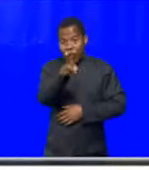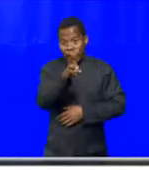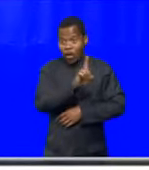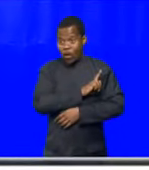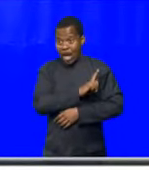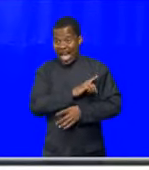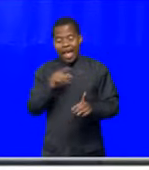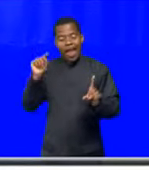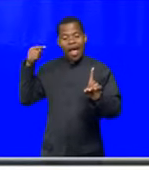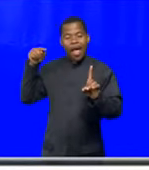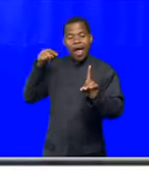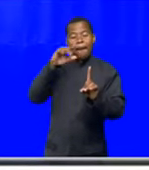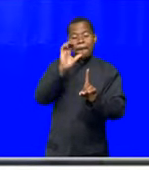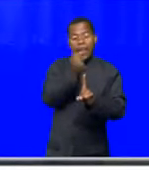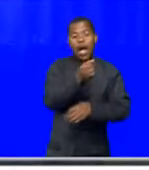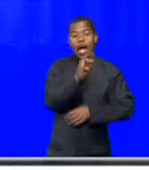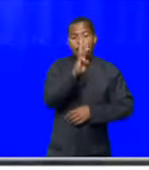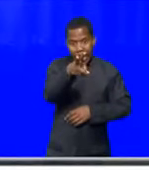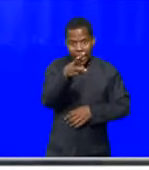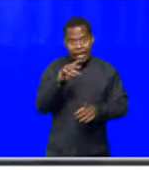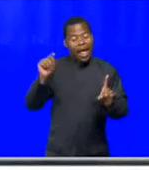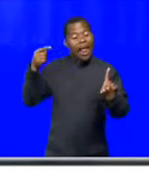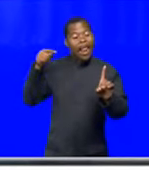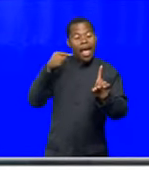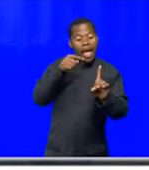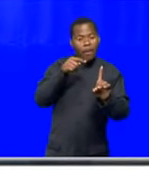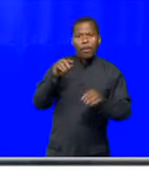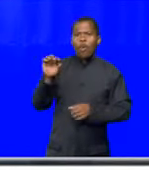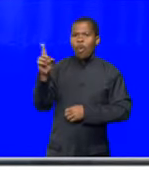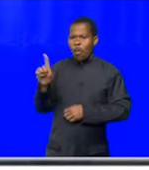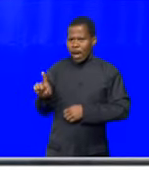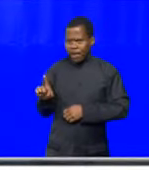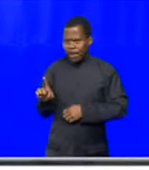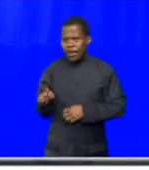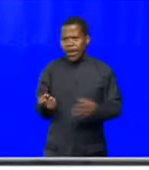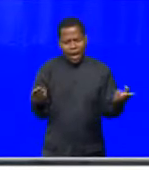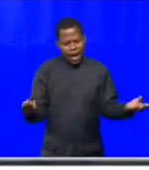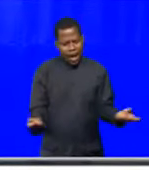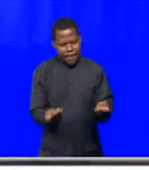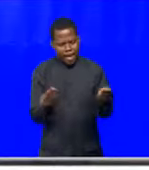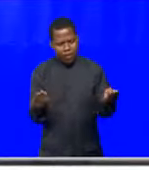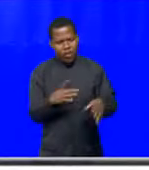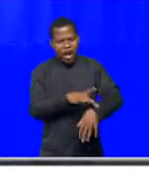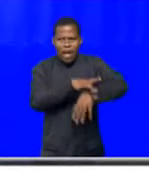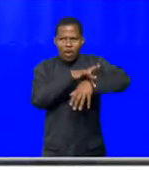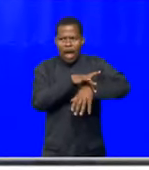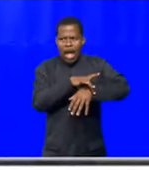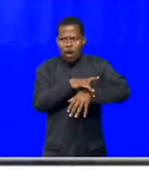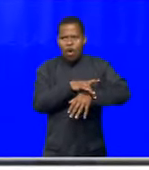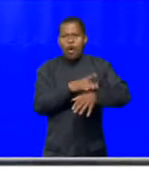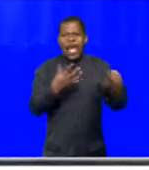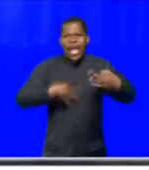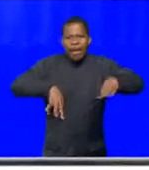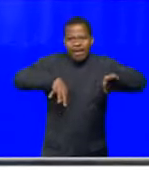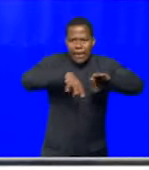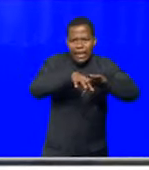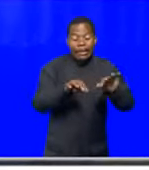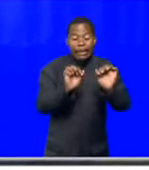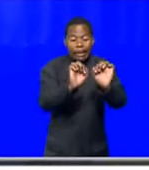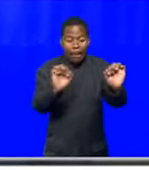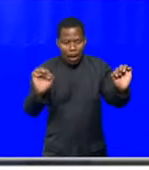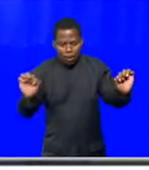objectives, that is to provide and or facilitate support of kidney patients and their